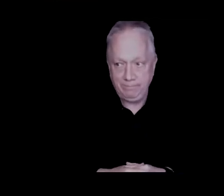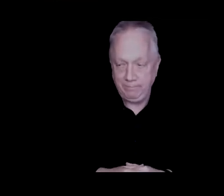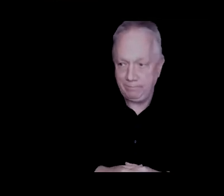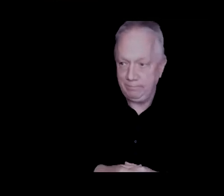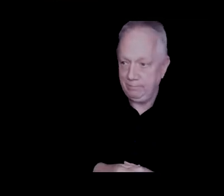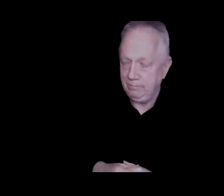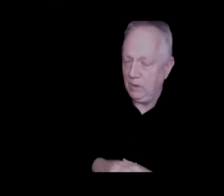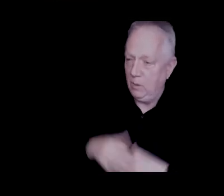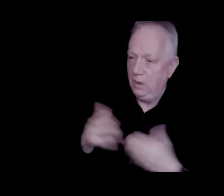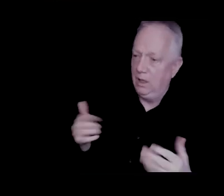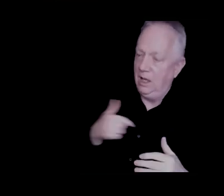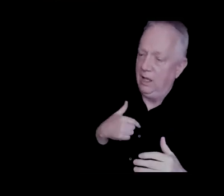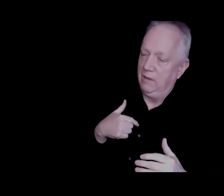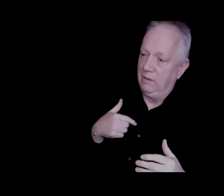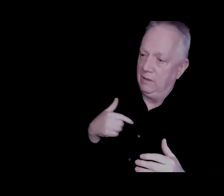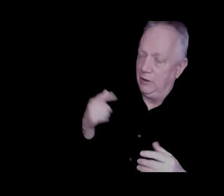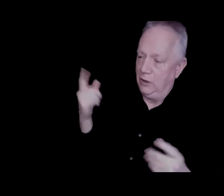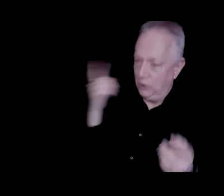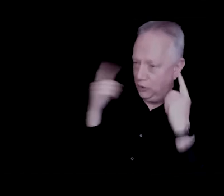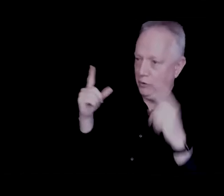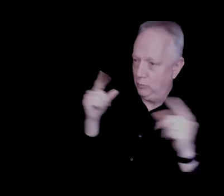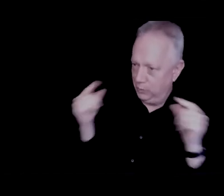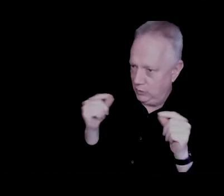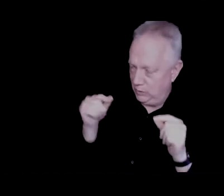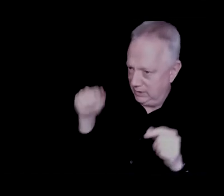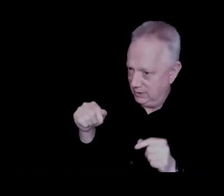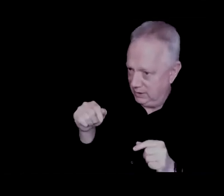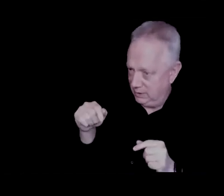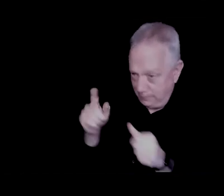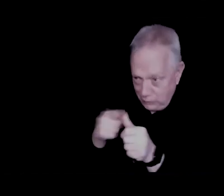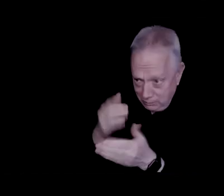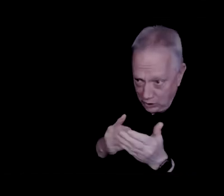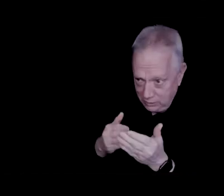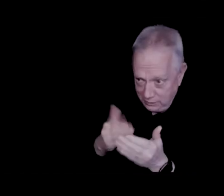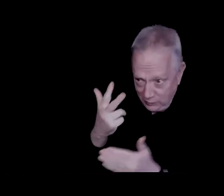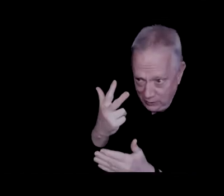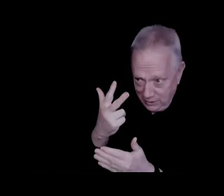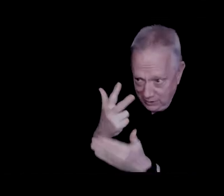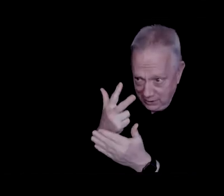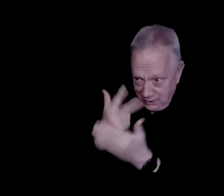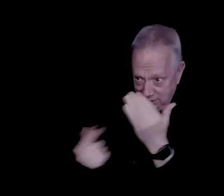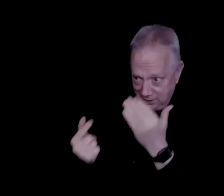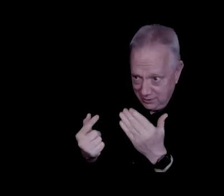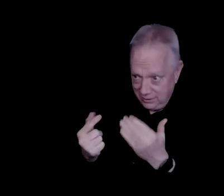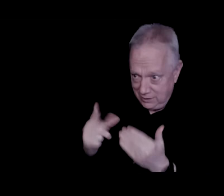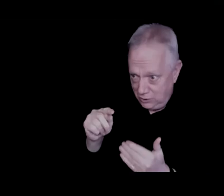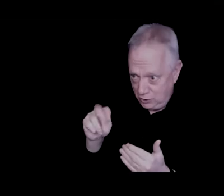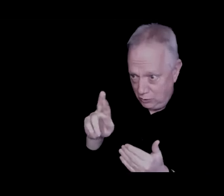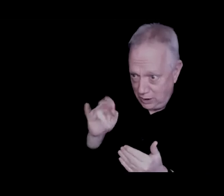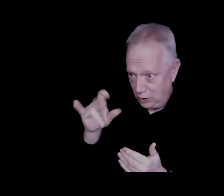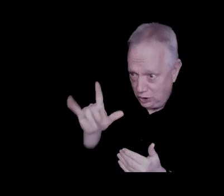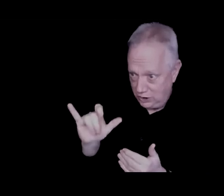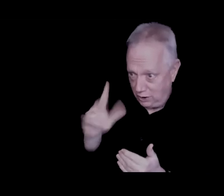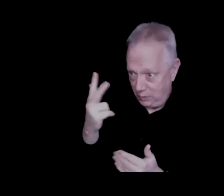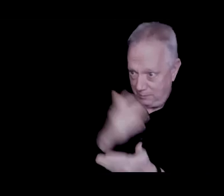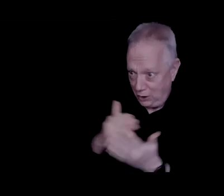Well, I've heard rumors that this is the first part of a trilogy that is going to come out. Can you